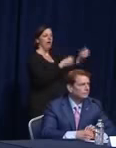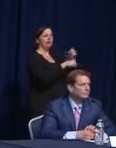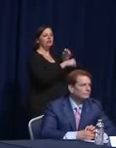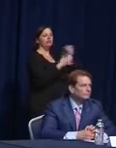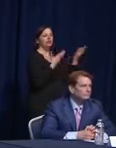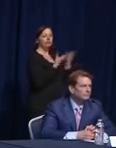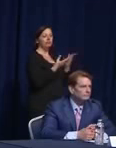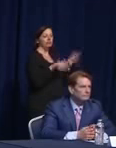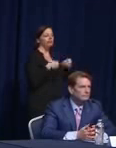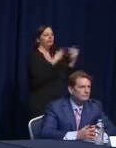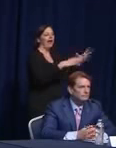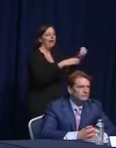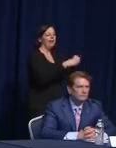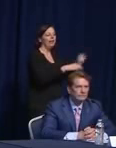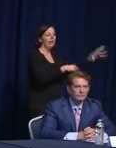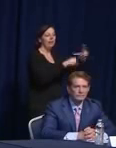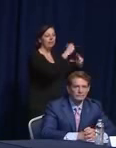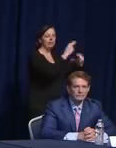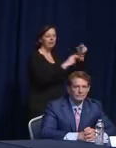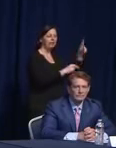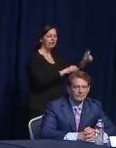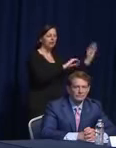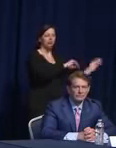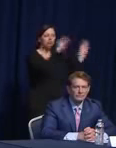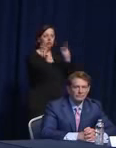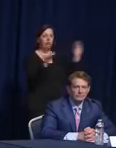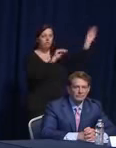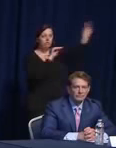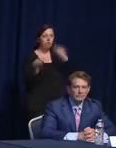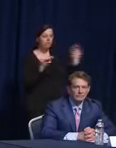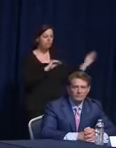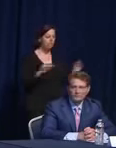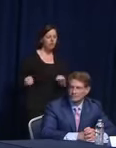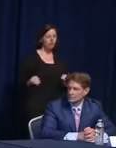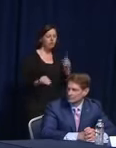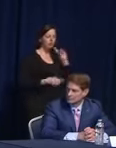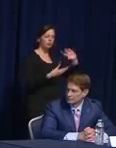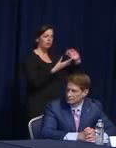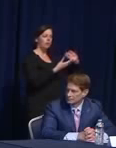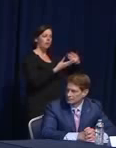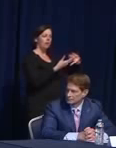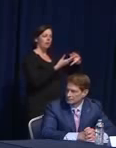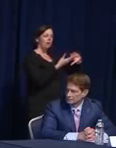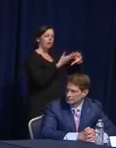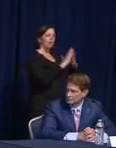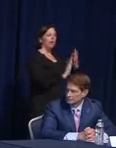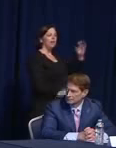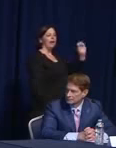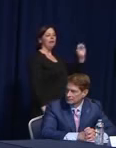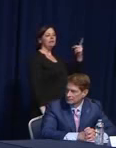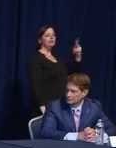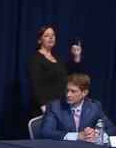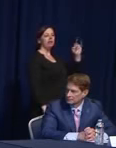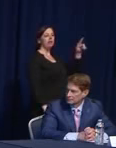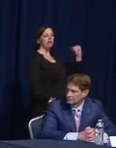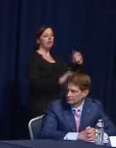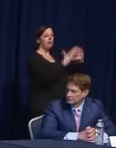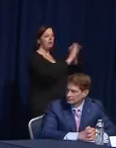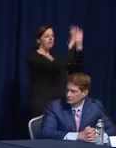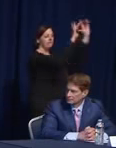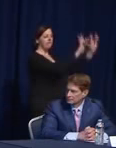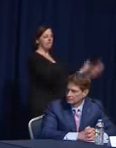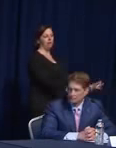and obviously we're waiving all of the requirements for physical space